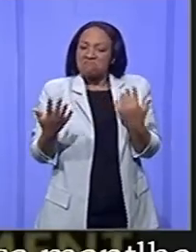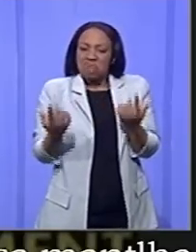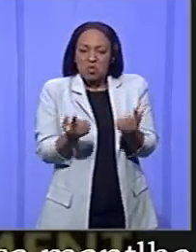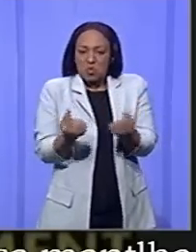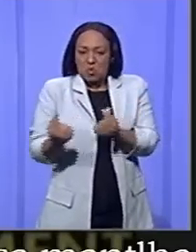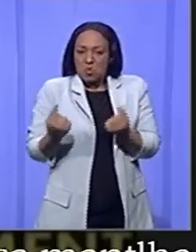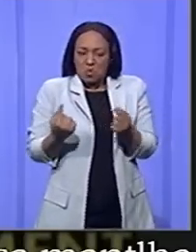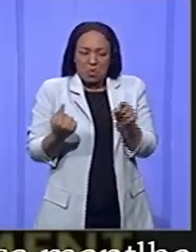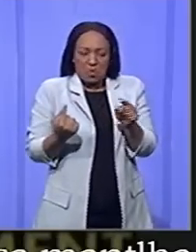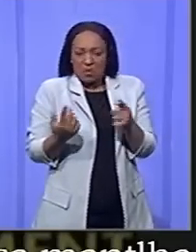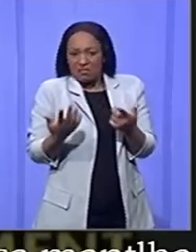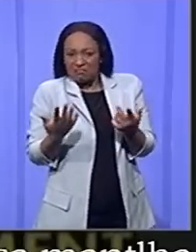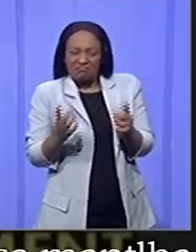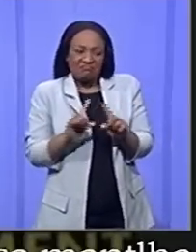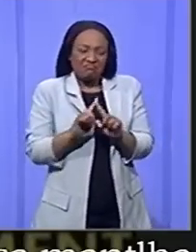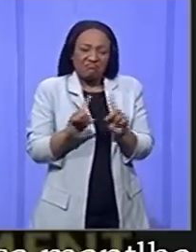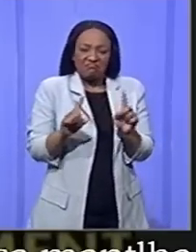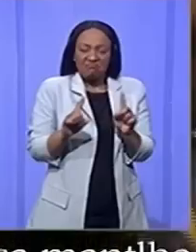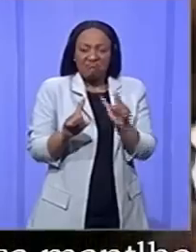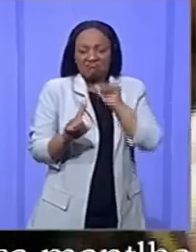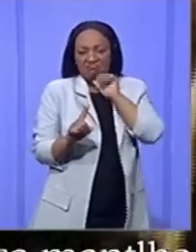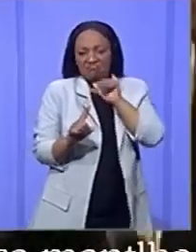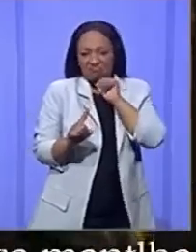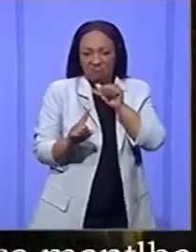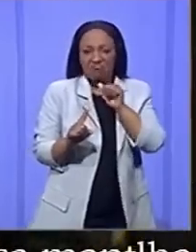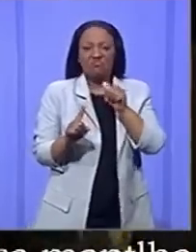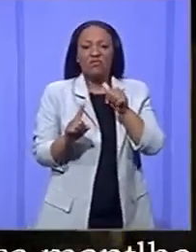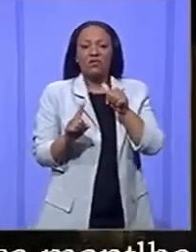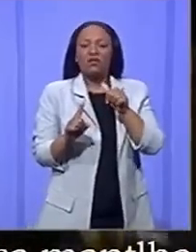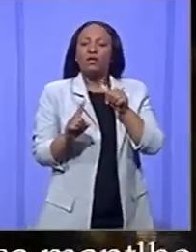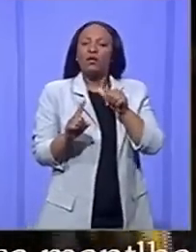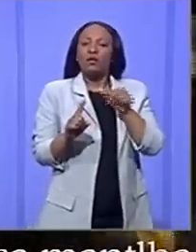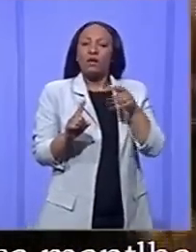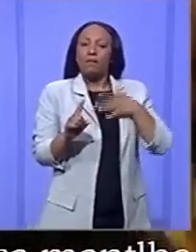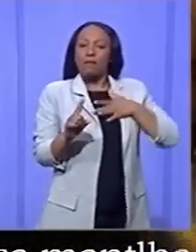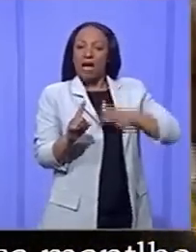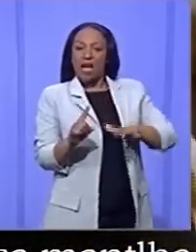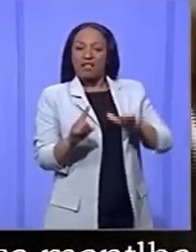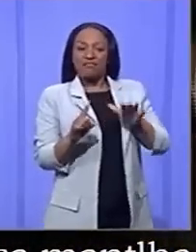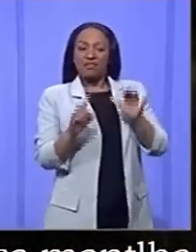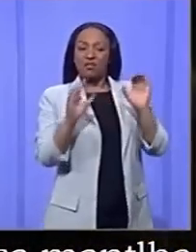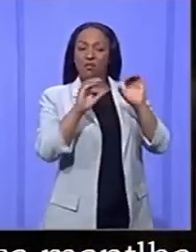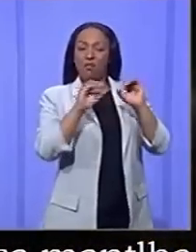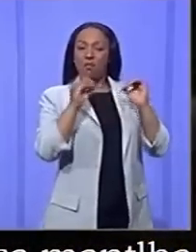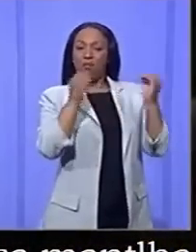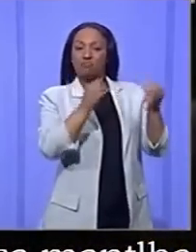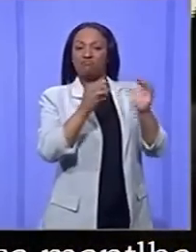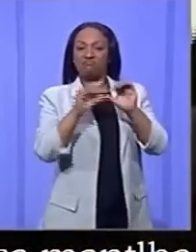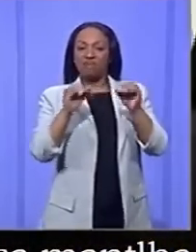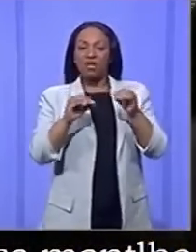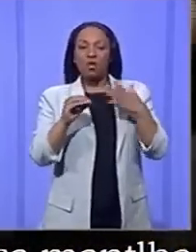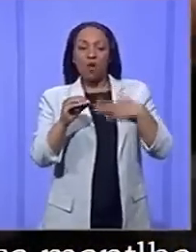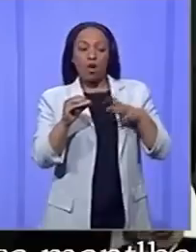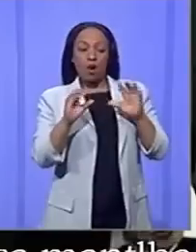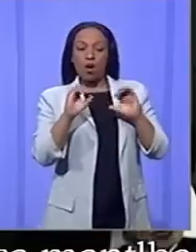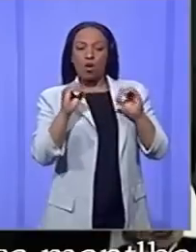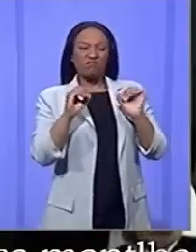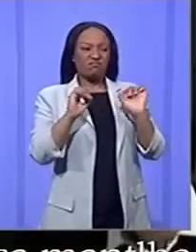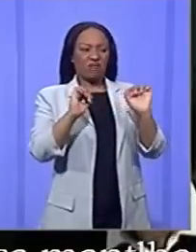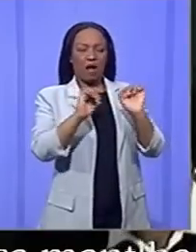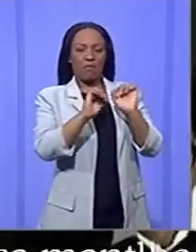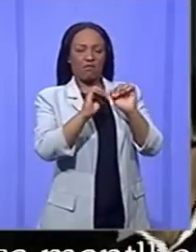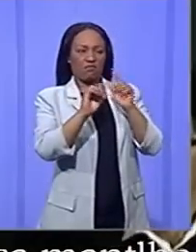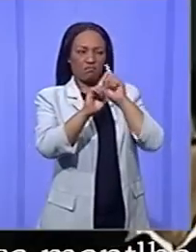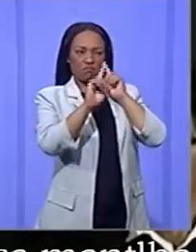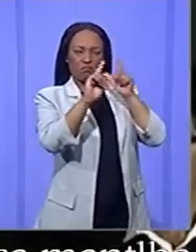ho netefatsa hore ba matlafatsa kapa ba batla ho ba mekga ya bone mo maemong a itseng ke nahana seo se